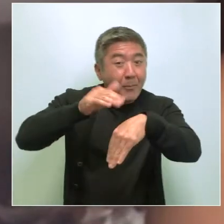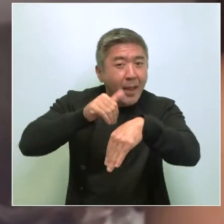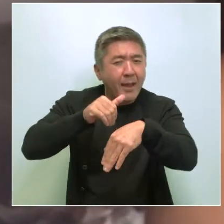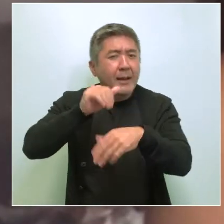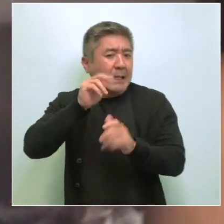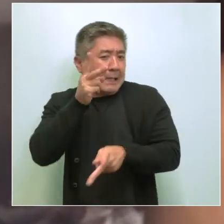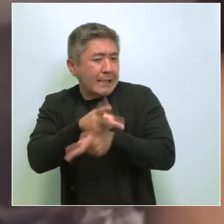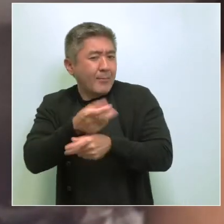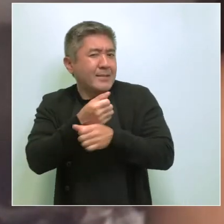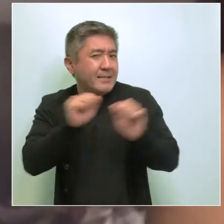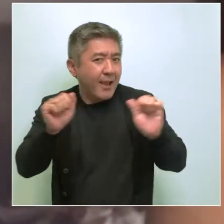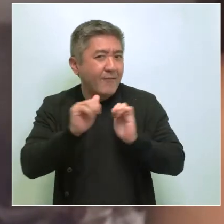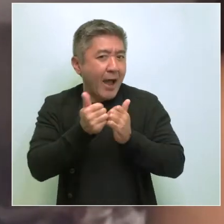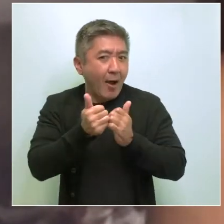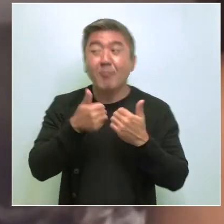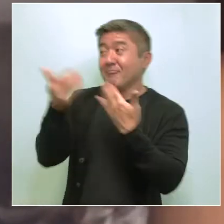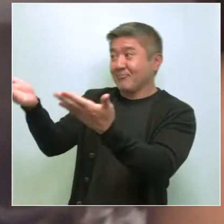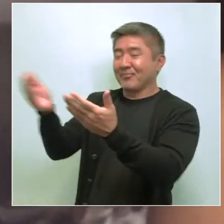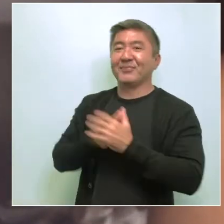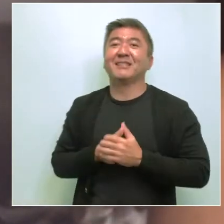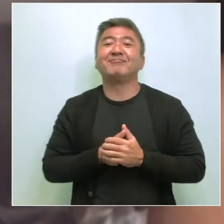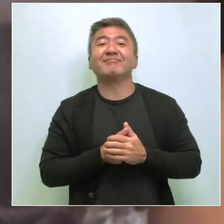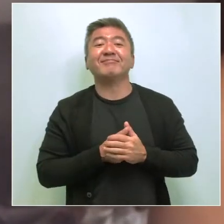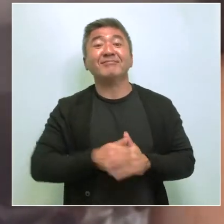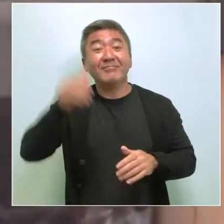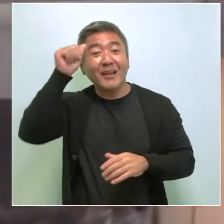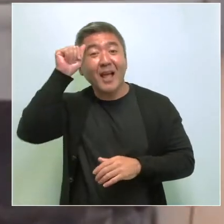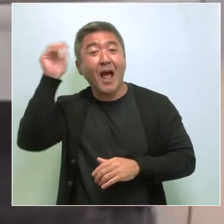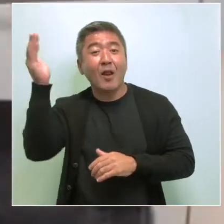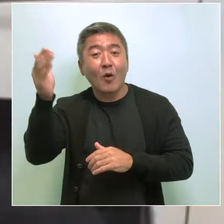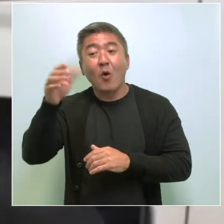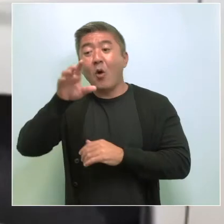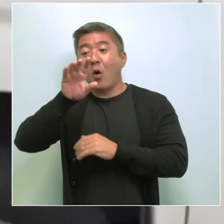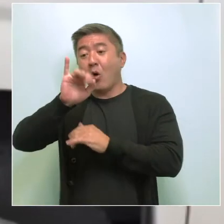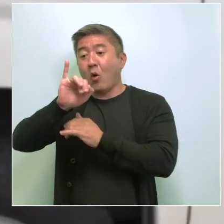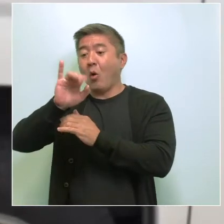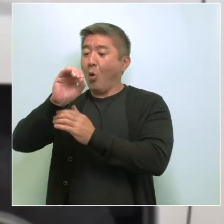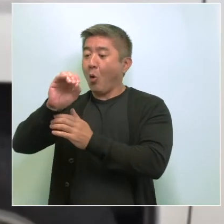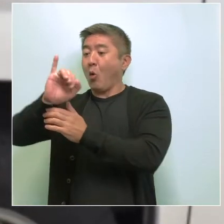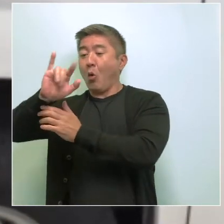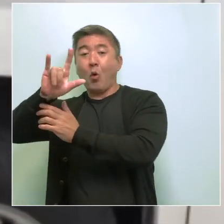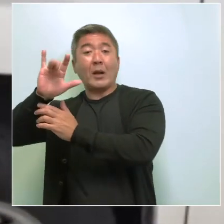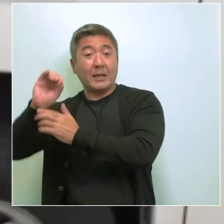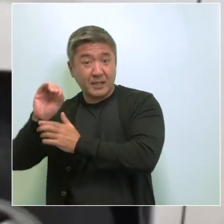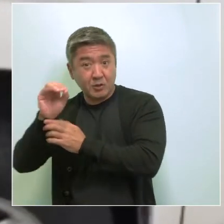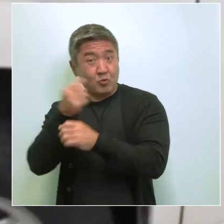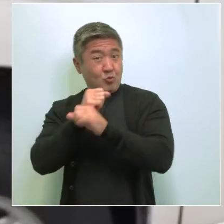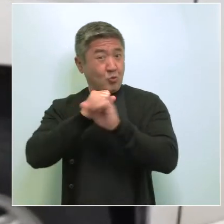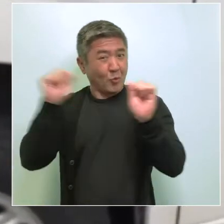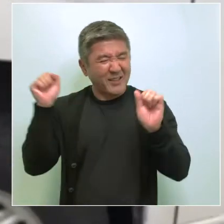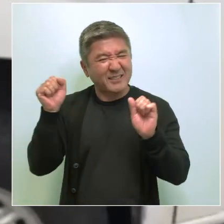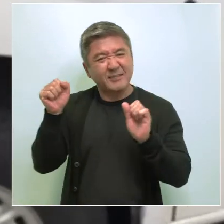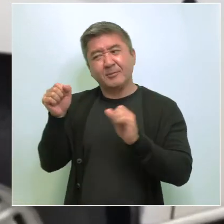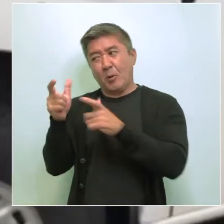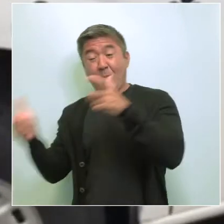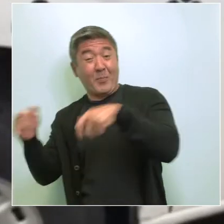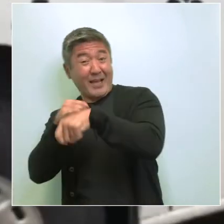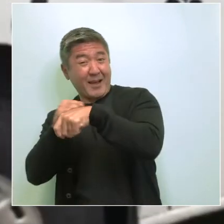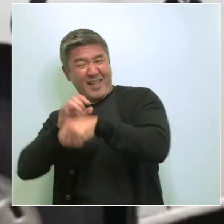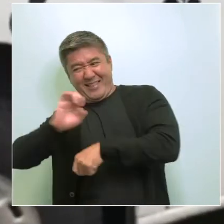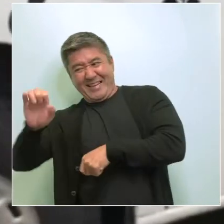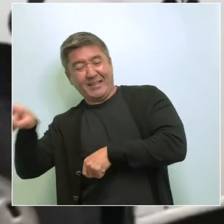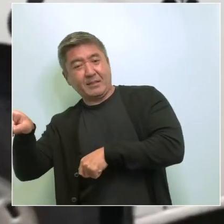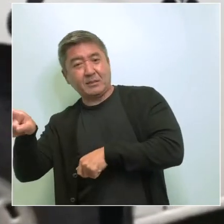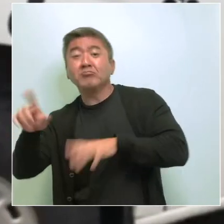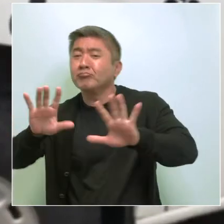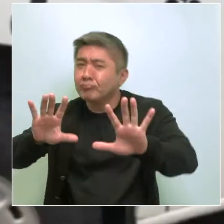pets safe during emergencies. Let's take a look. Aloha Ilio Rescue is a rescue here, mainly based